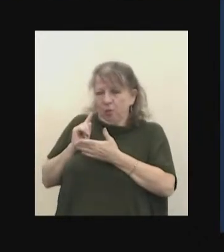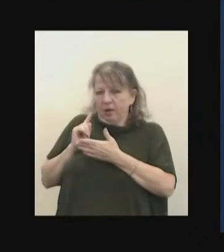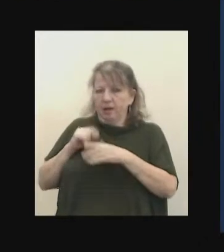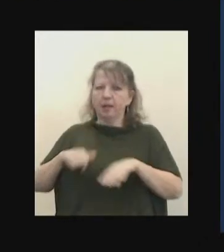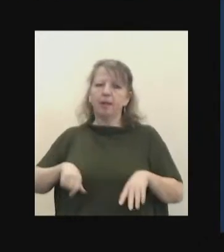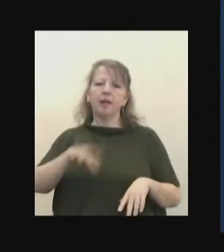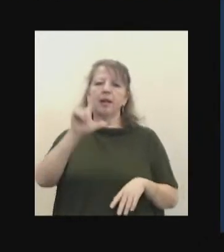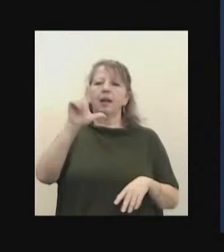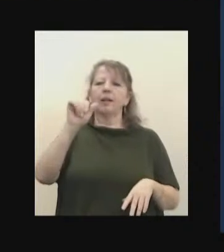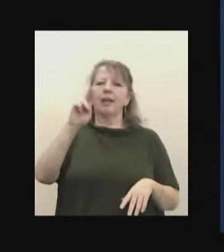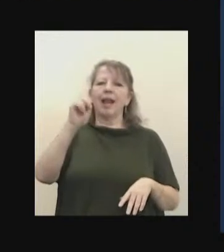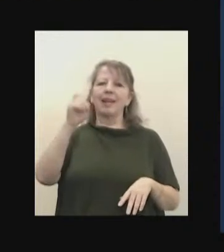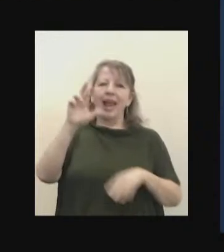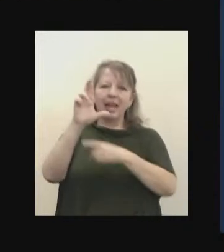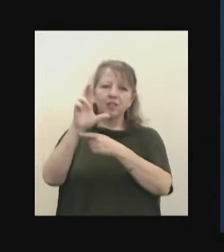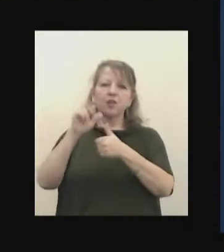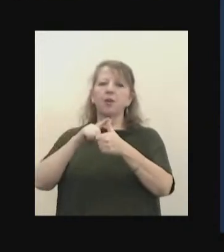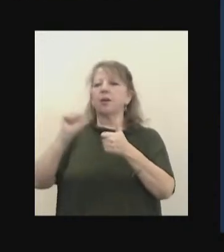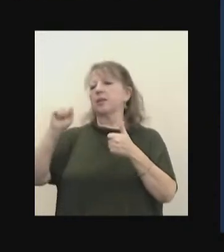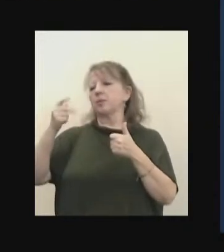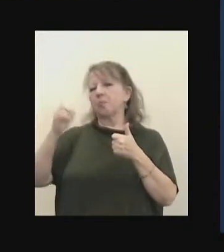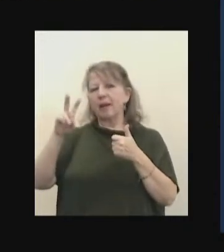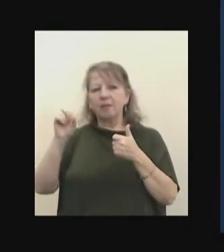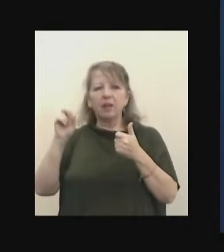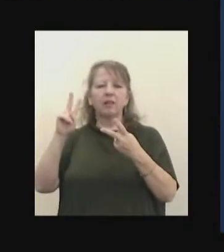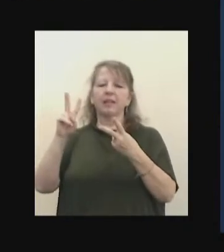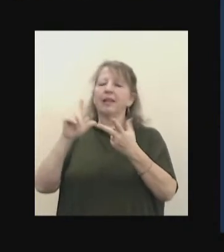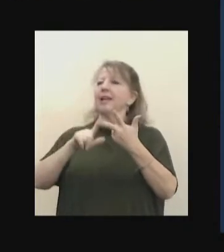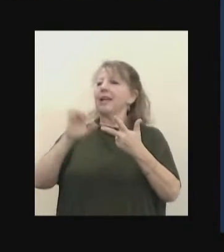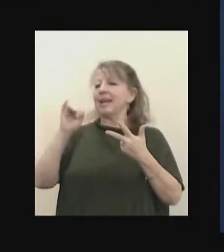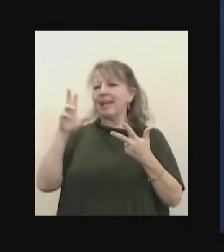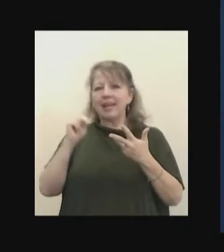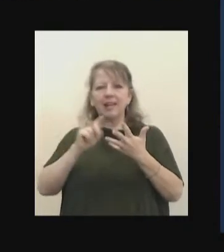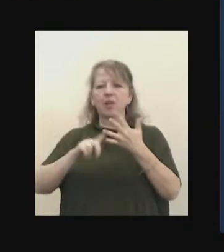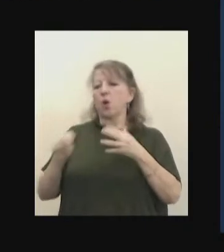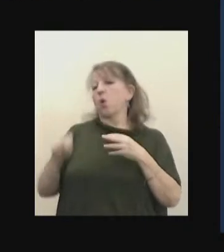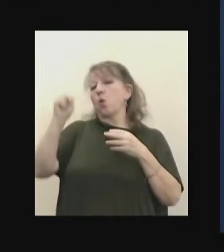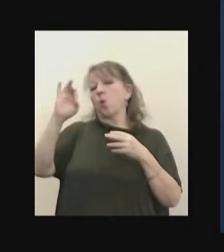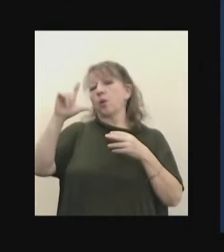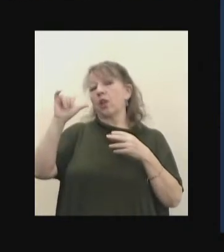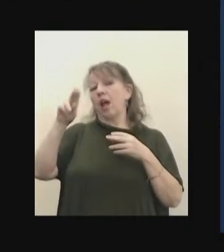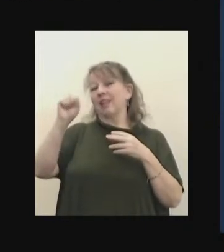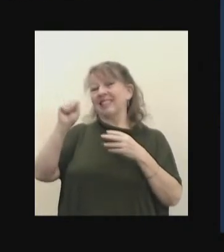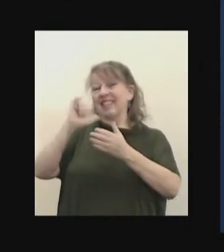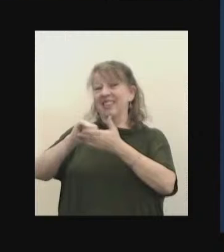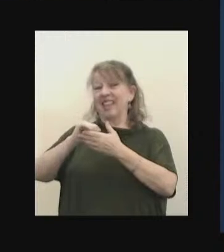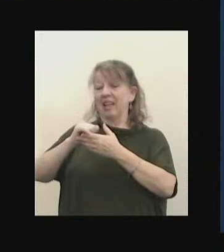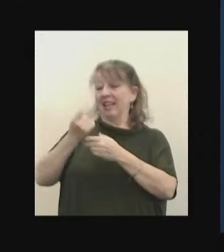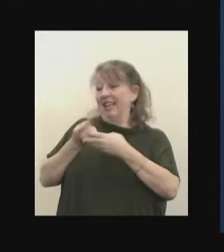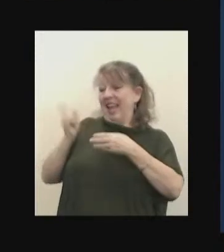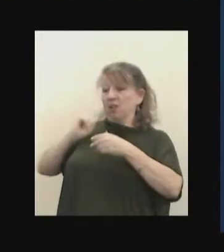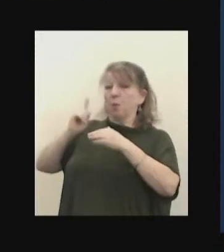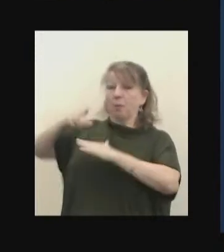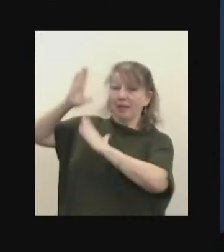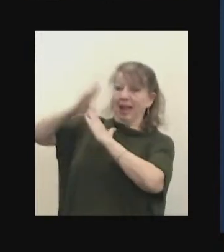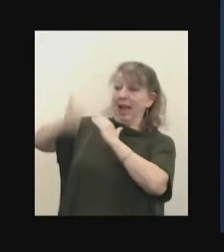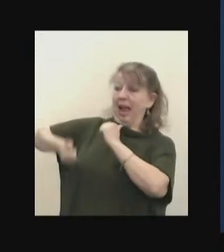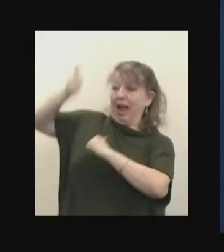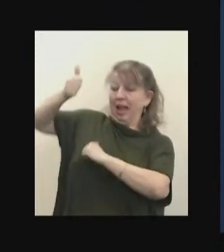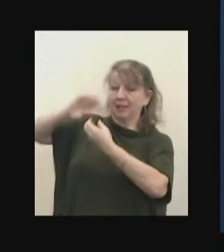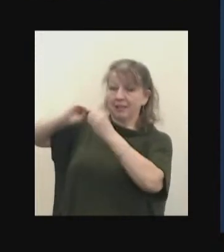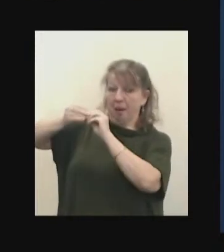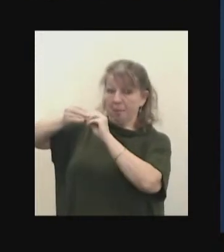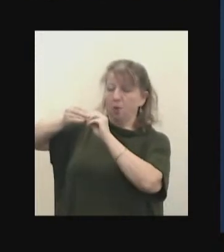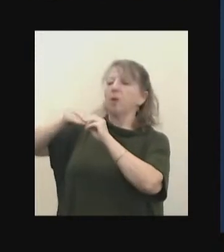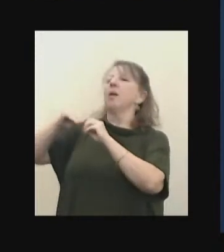been very high. Springville, Eden, Alden, Derby. North Collins, which was the highest rated last week, actually has dropped, but